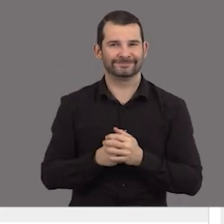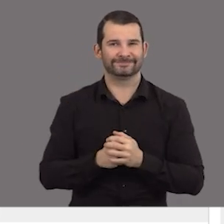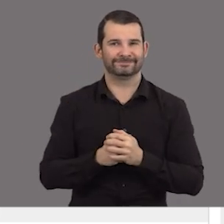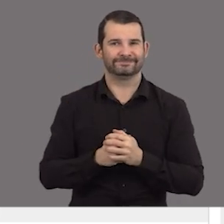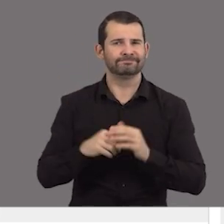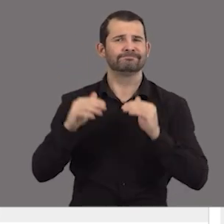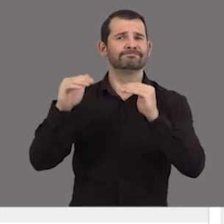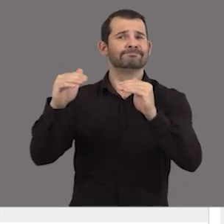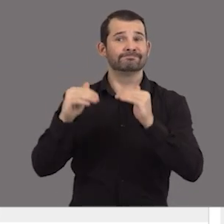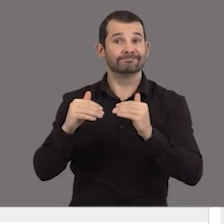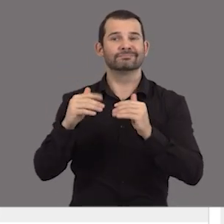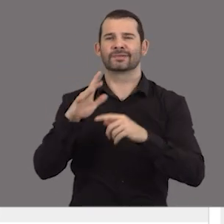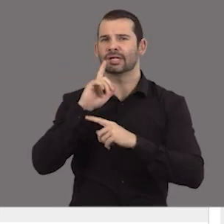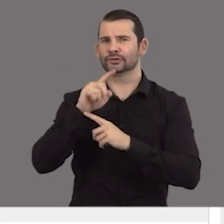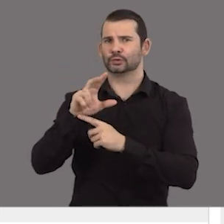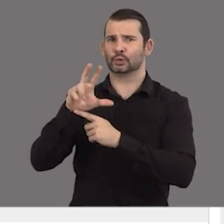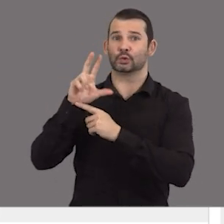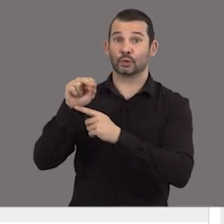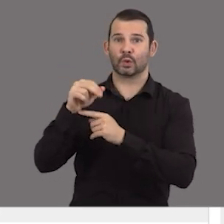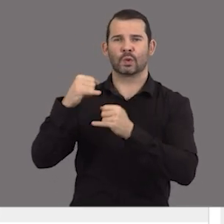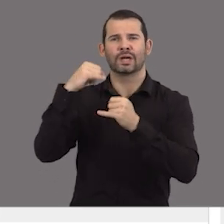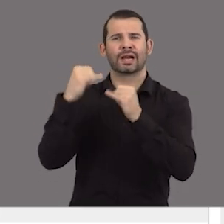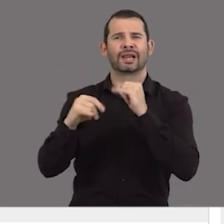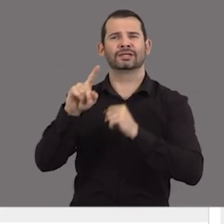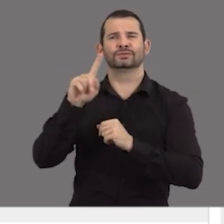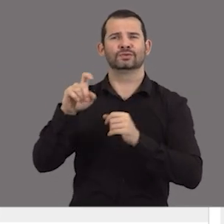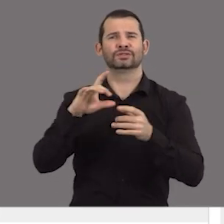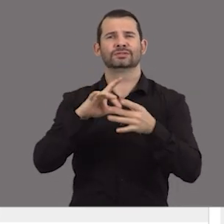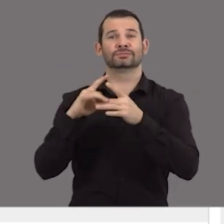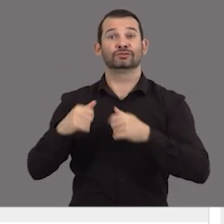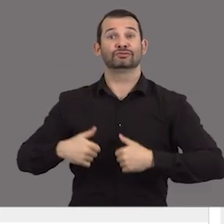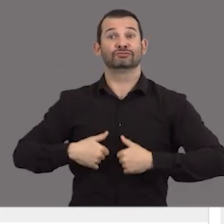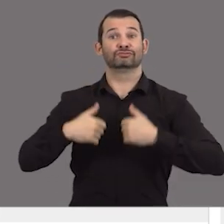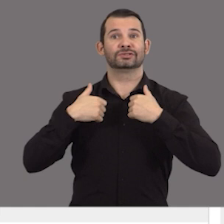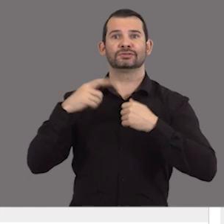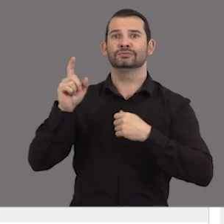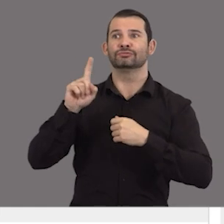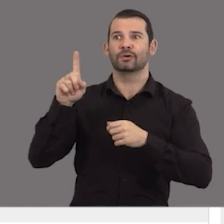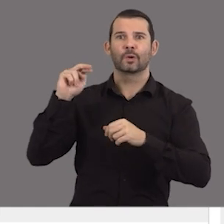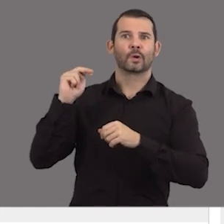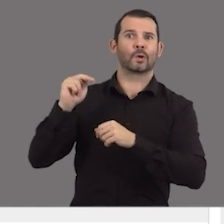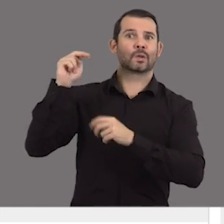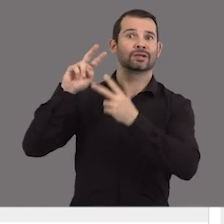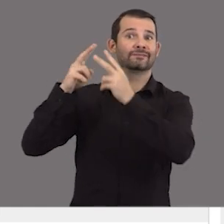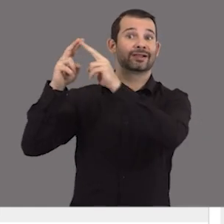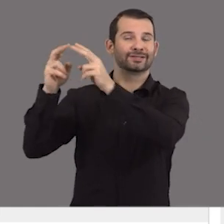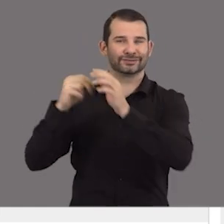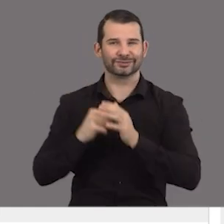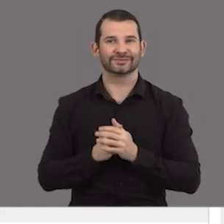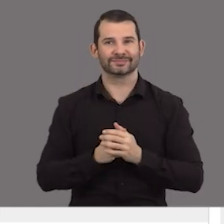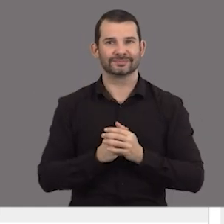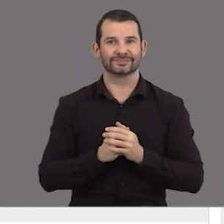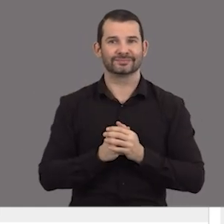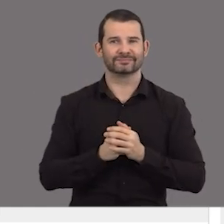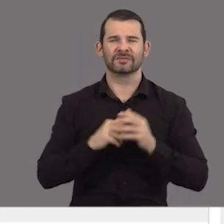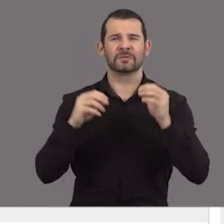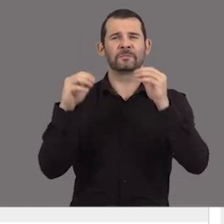questions. Then, answer no to the last question about residences located in a northern